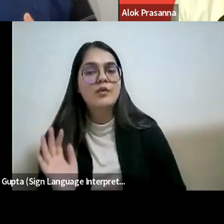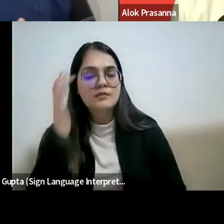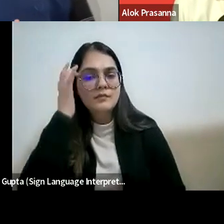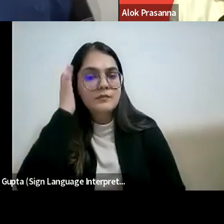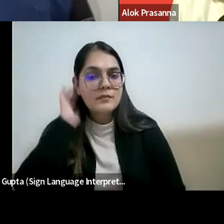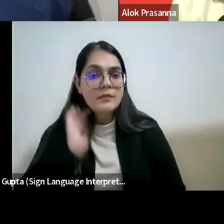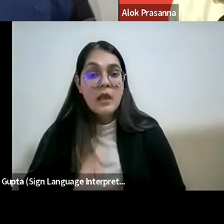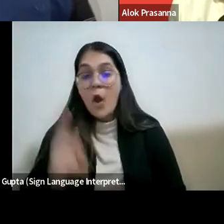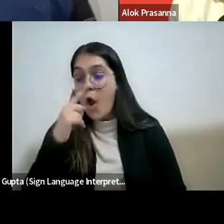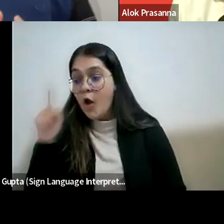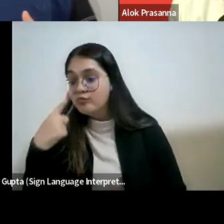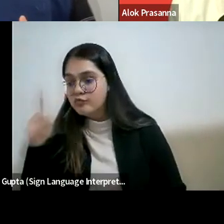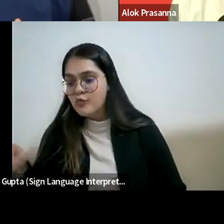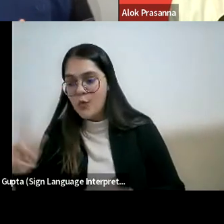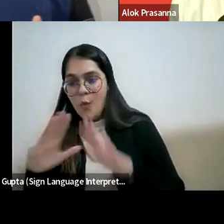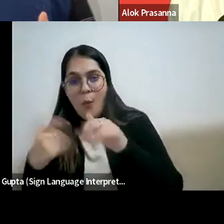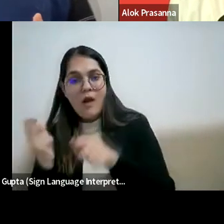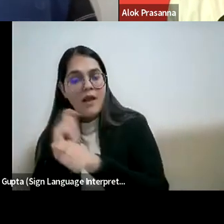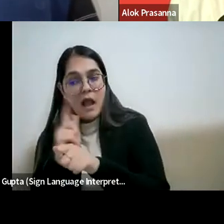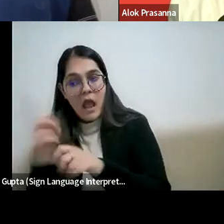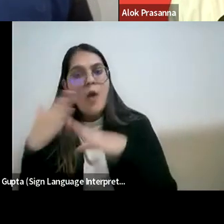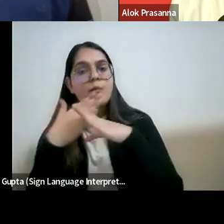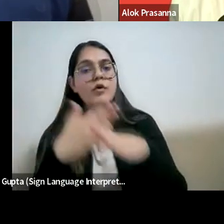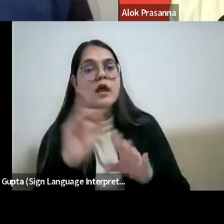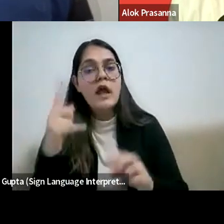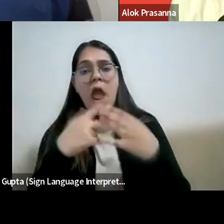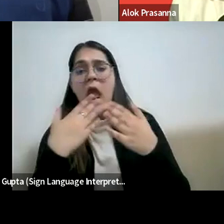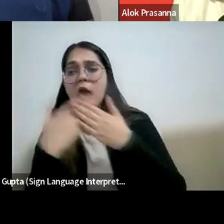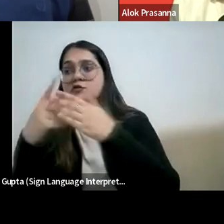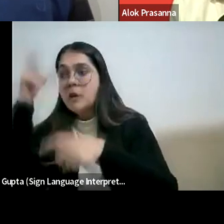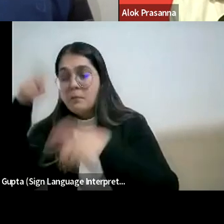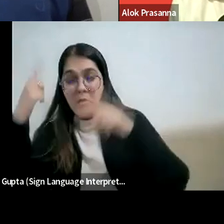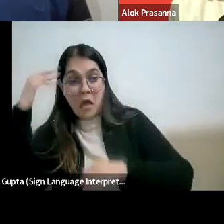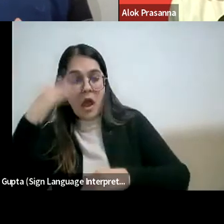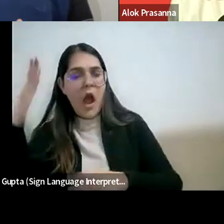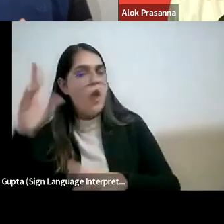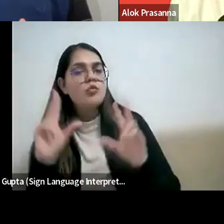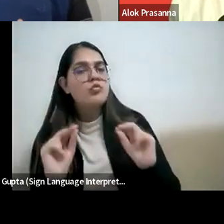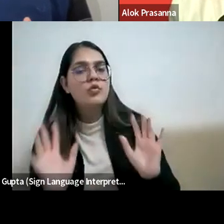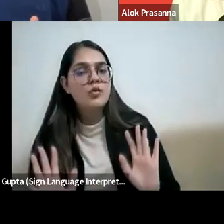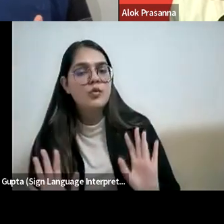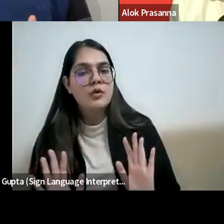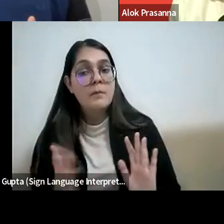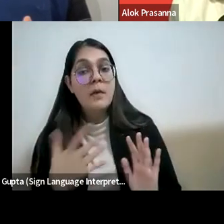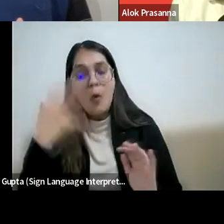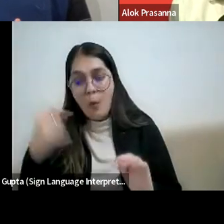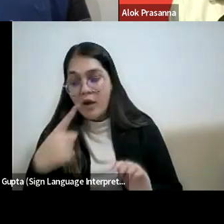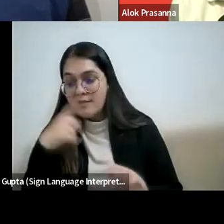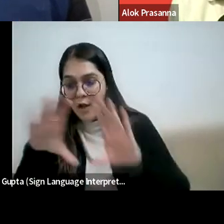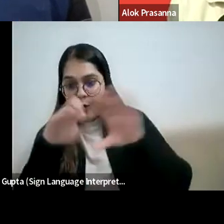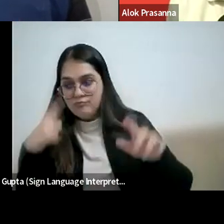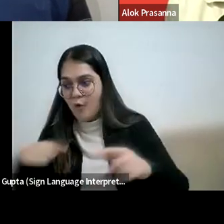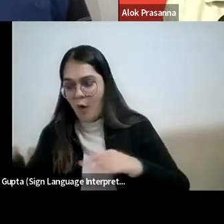educated elite. And we must respect them and carry forward this duty of defending the